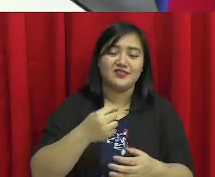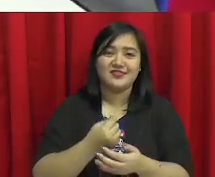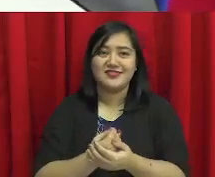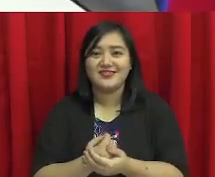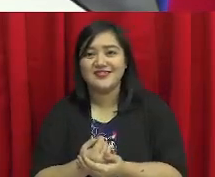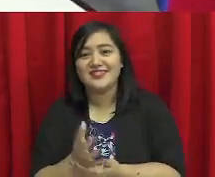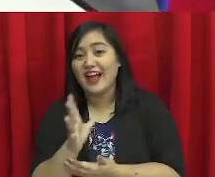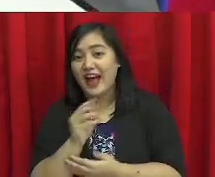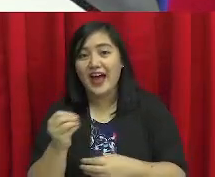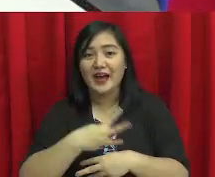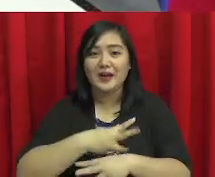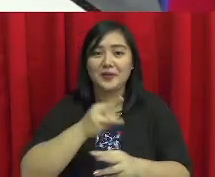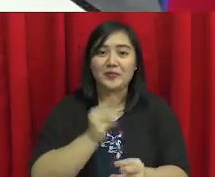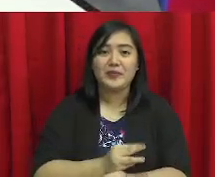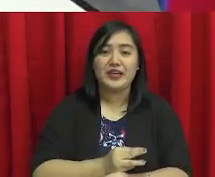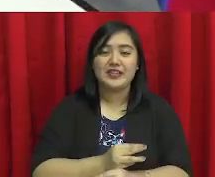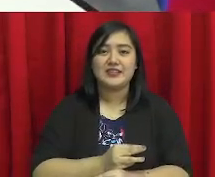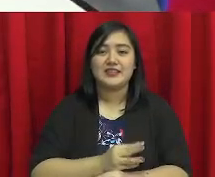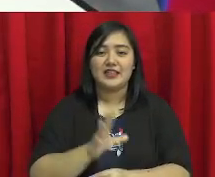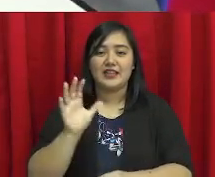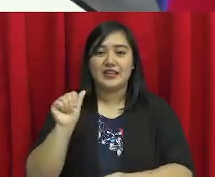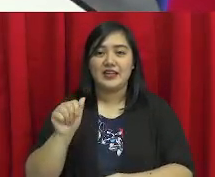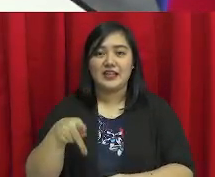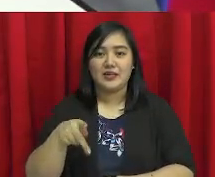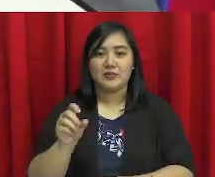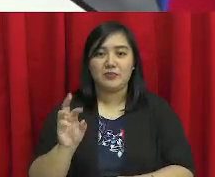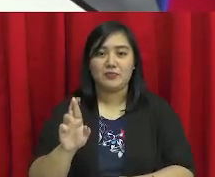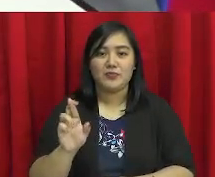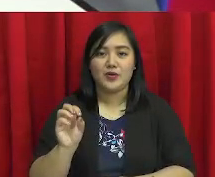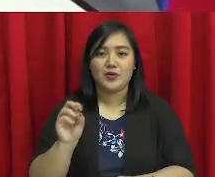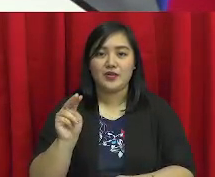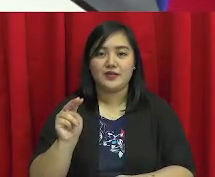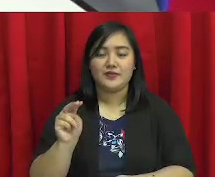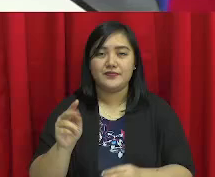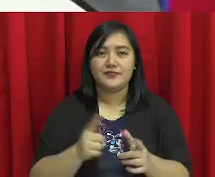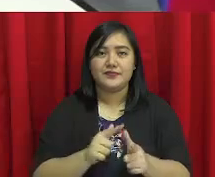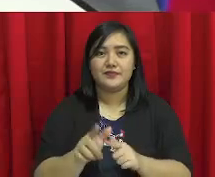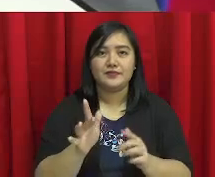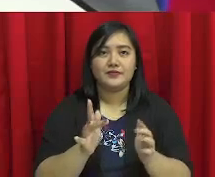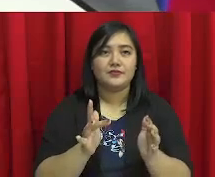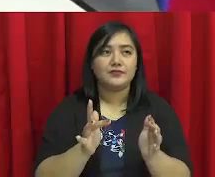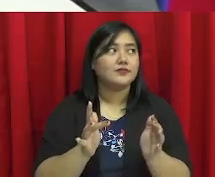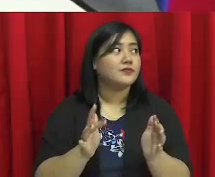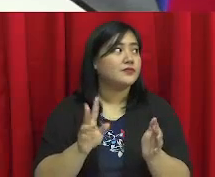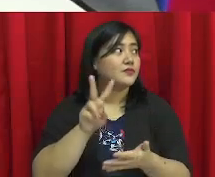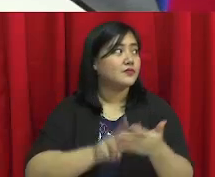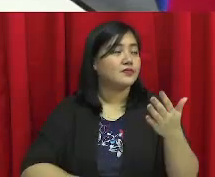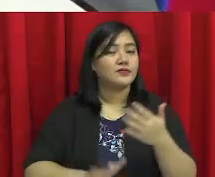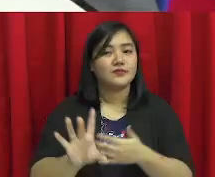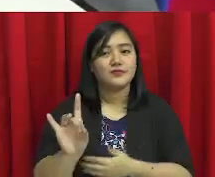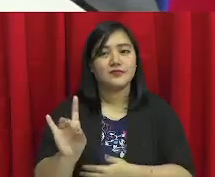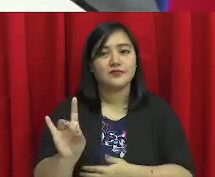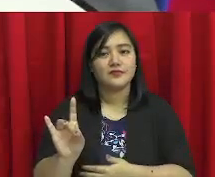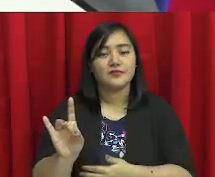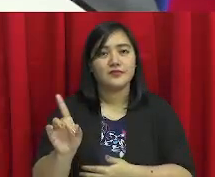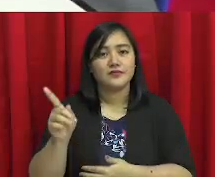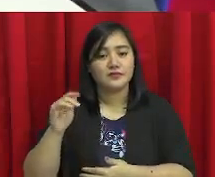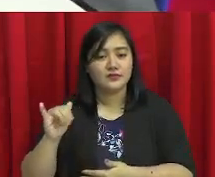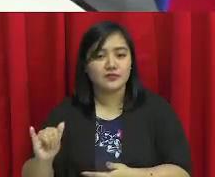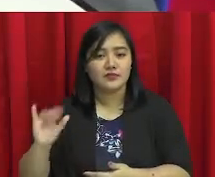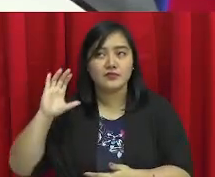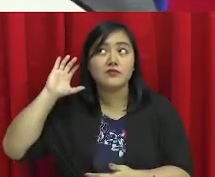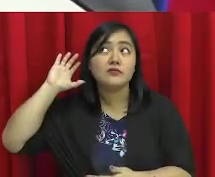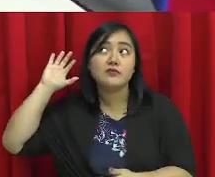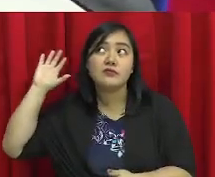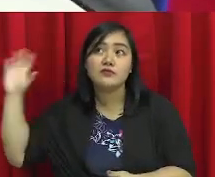po yung mga kasunod na pangyayari dito? You see? And then, verse number 8, you see? And they heard the